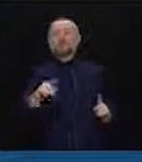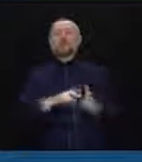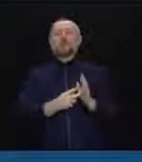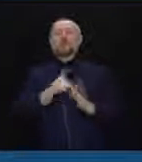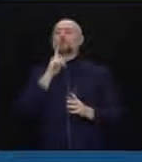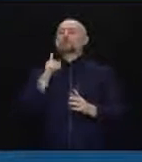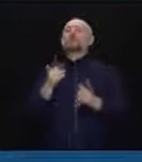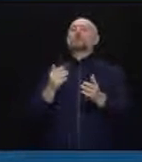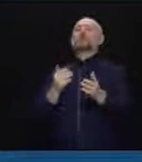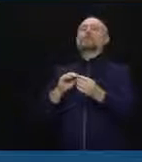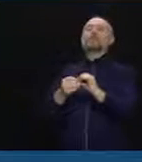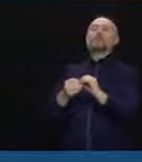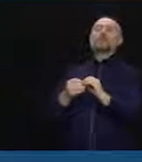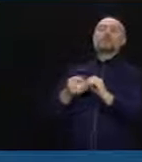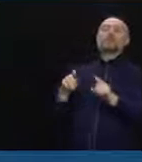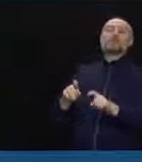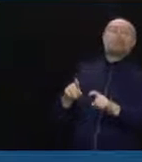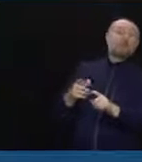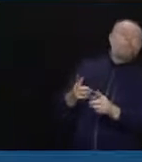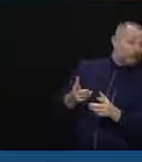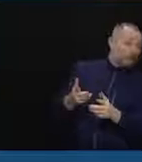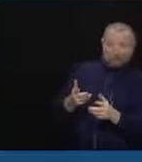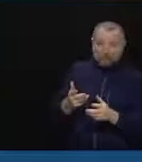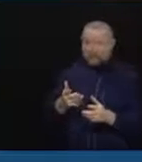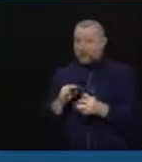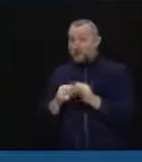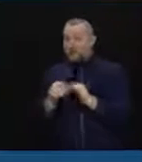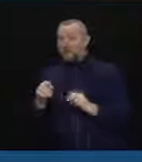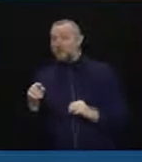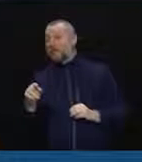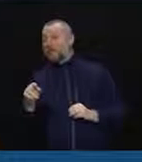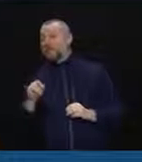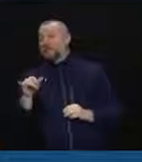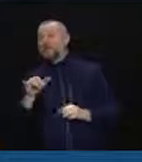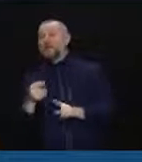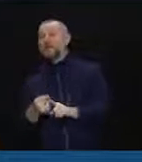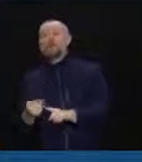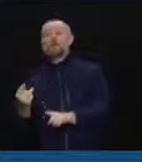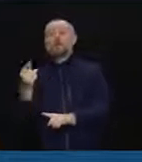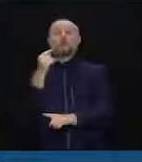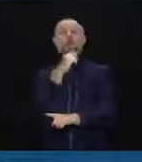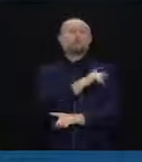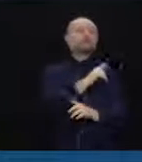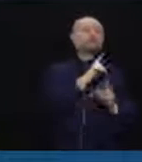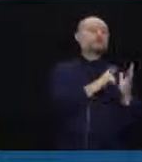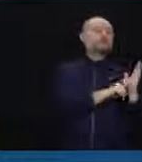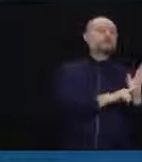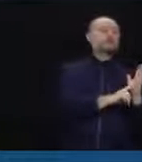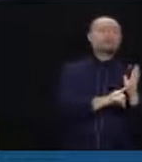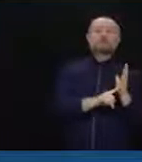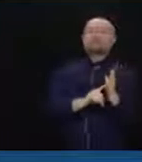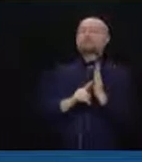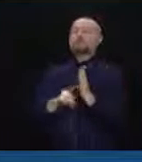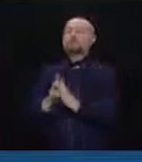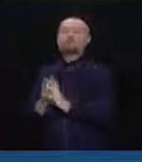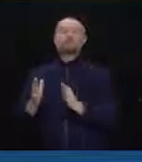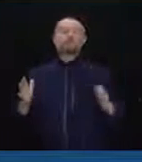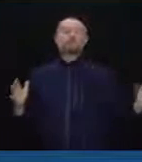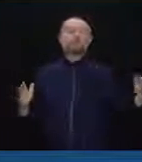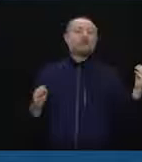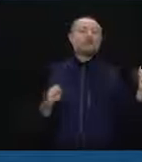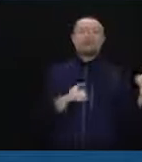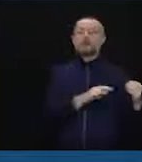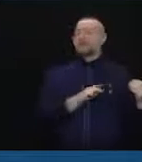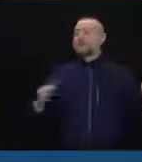those numbers. We're gonna be looking at everything we've looked at throughout this entire process that actually led us to today. We're gonna look at